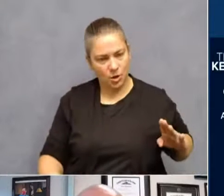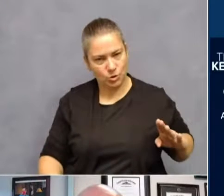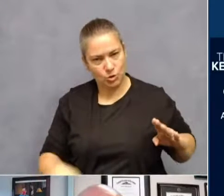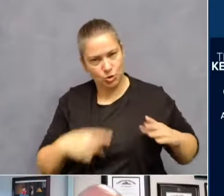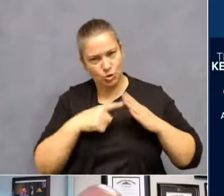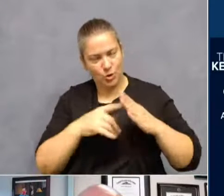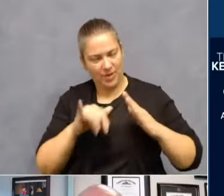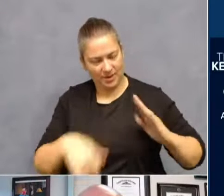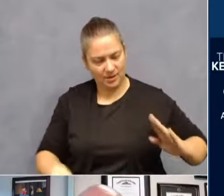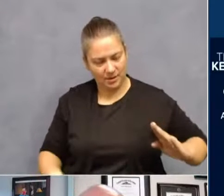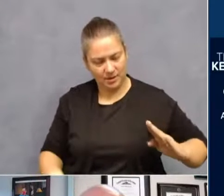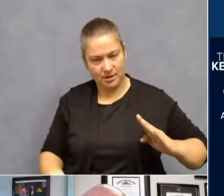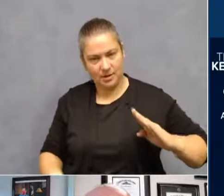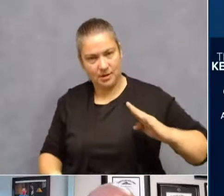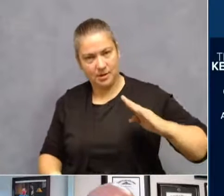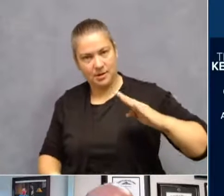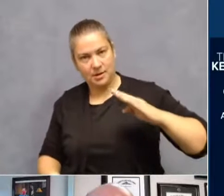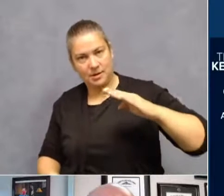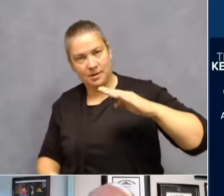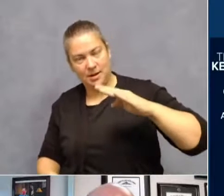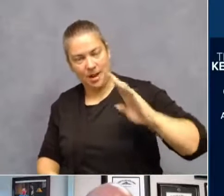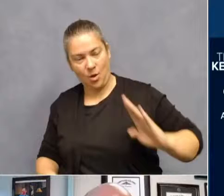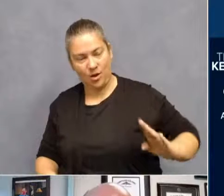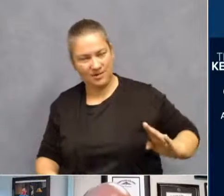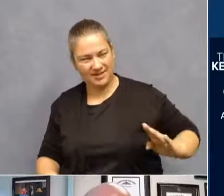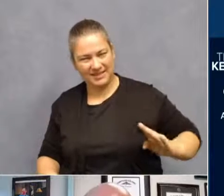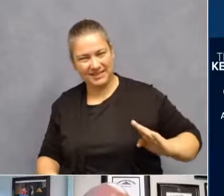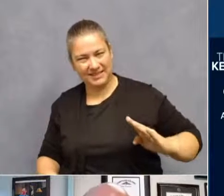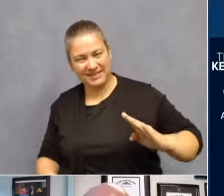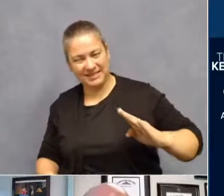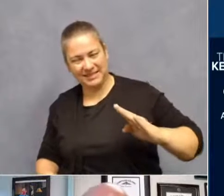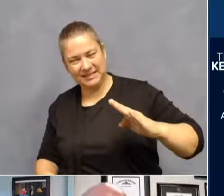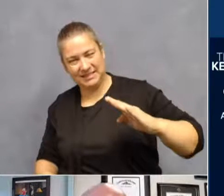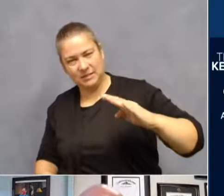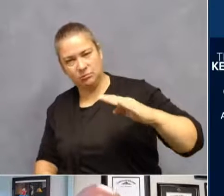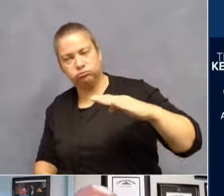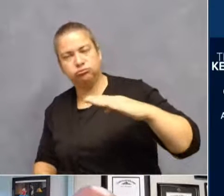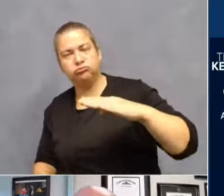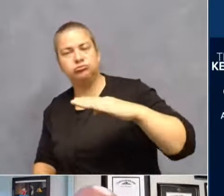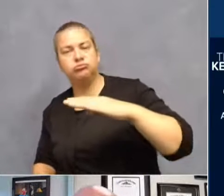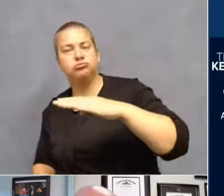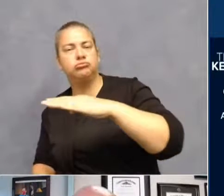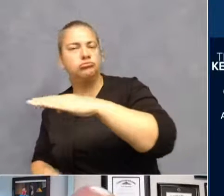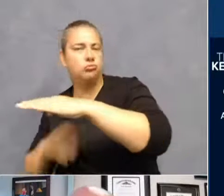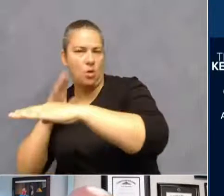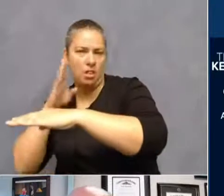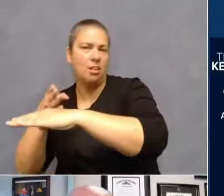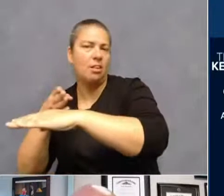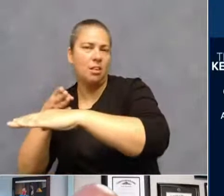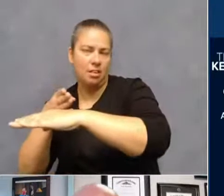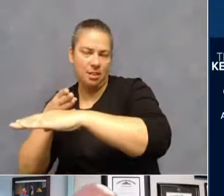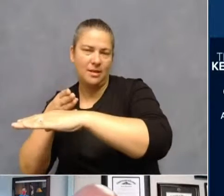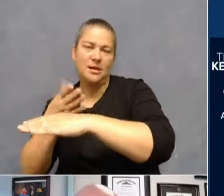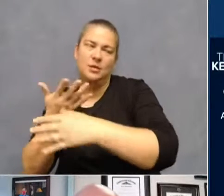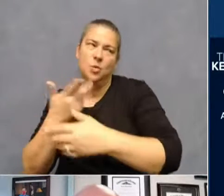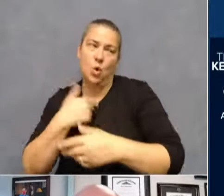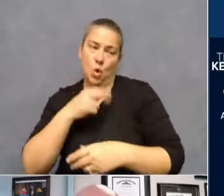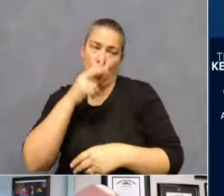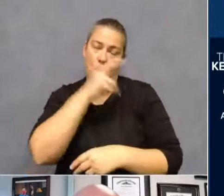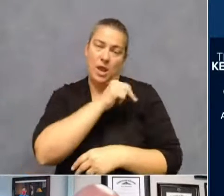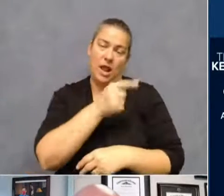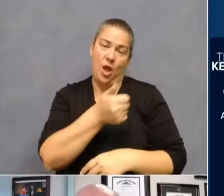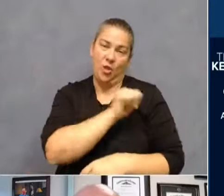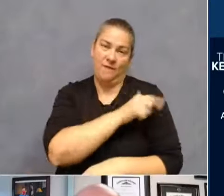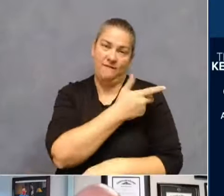in the ramp up phase. And then eventually it will hopefully reach what we know for other vaccines, that you just go get one on